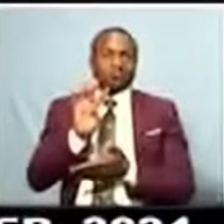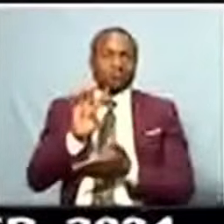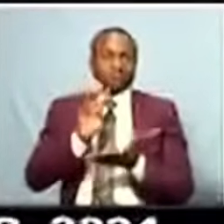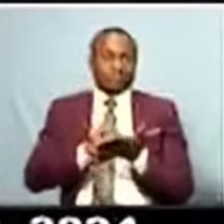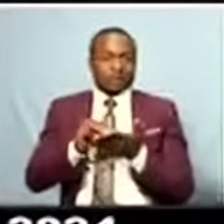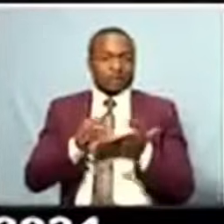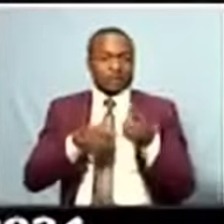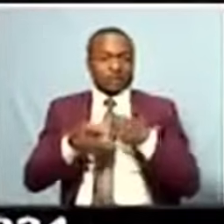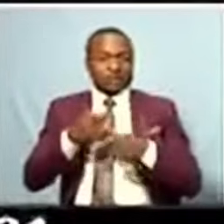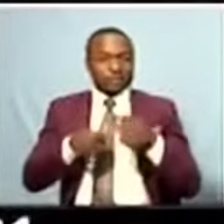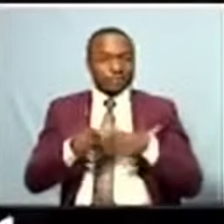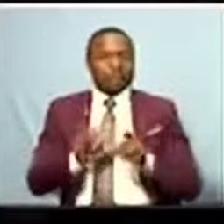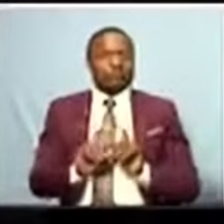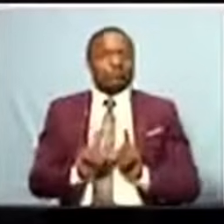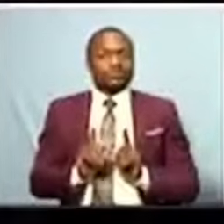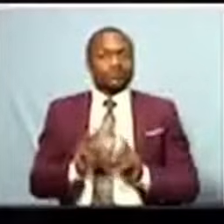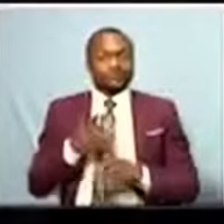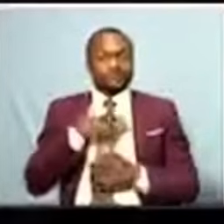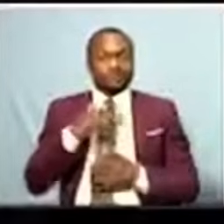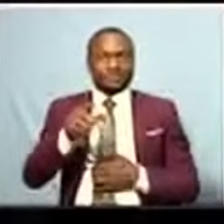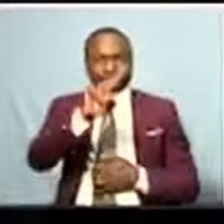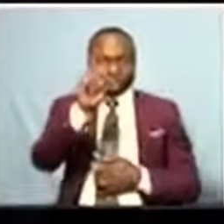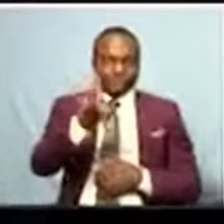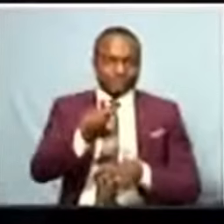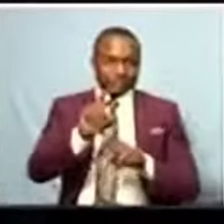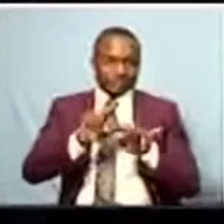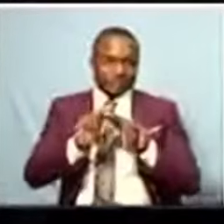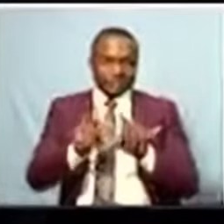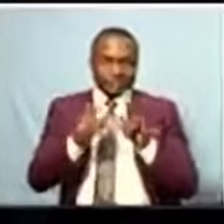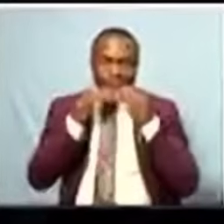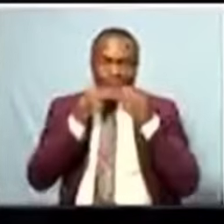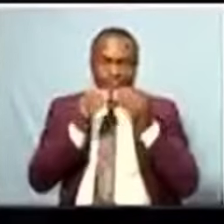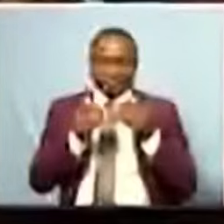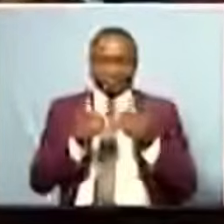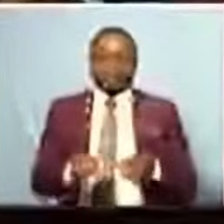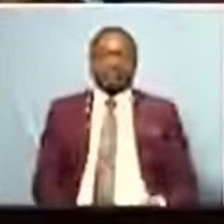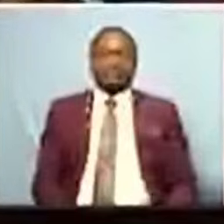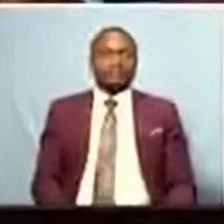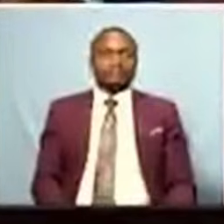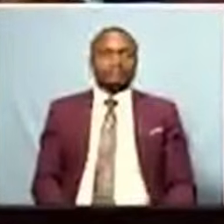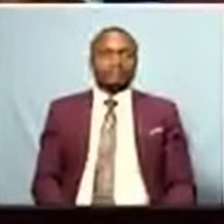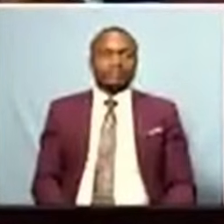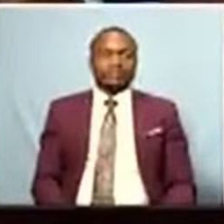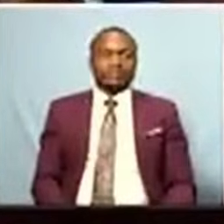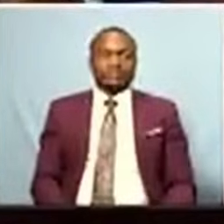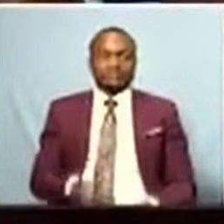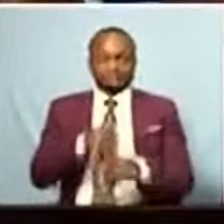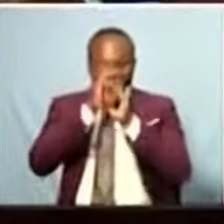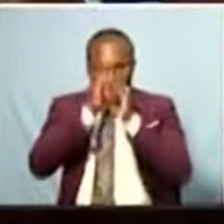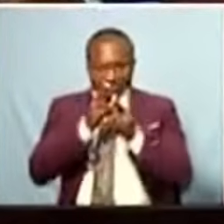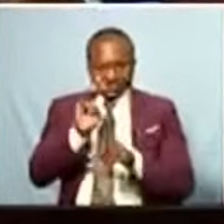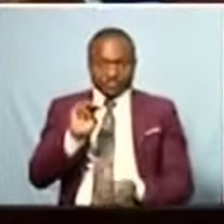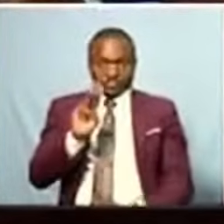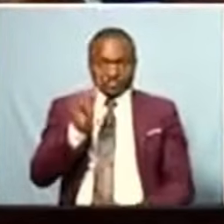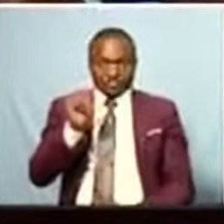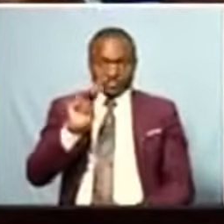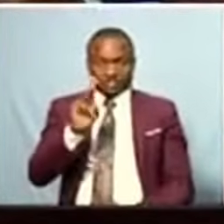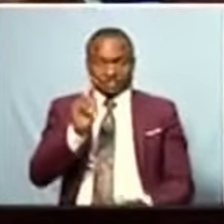where? And that's my question, Chair. Thank you. Okay, Honorable Mwamba, you want to ask?